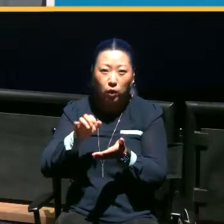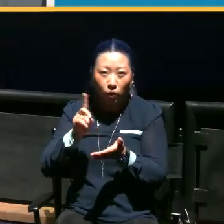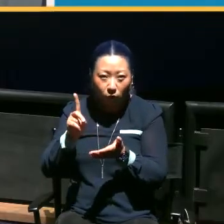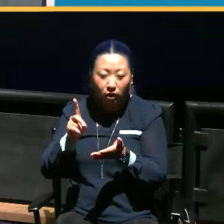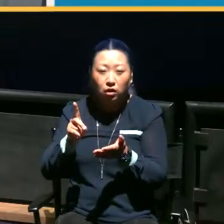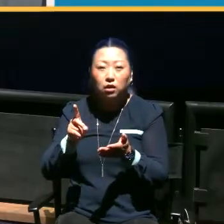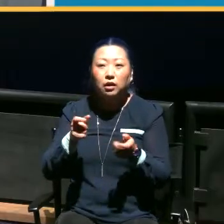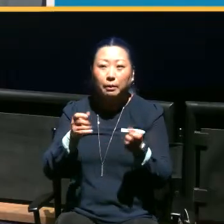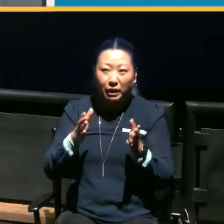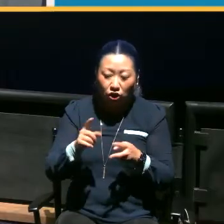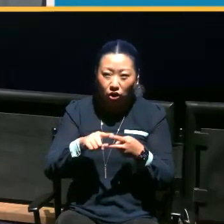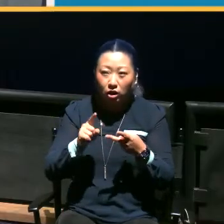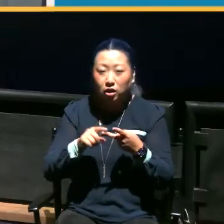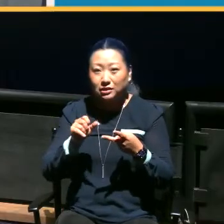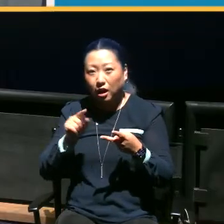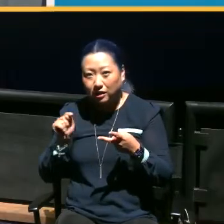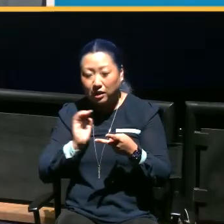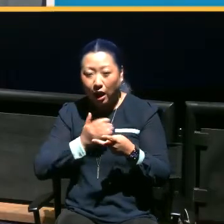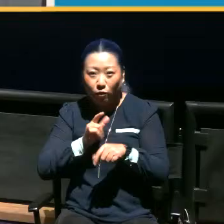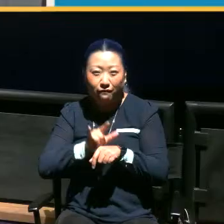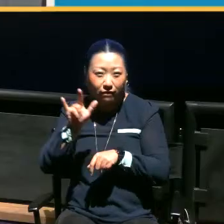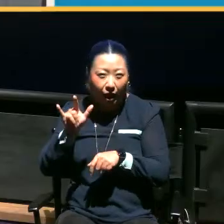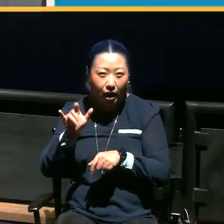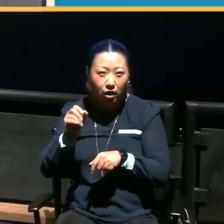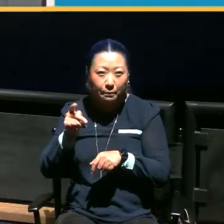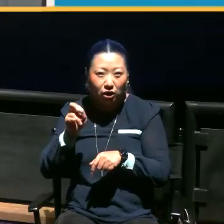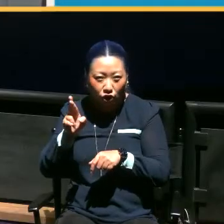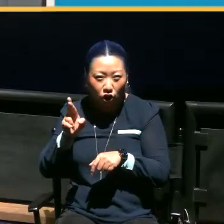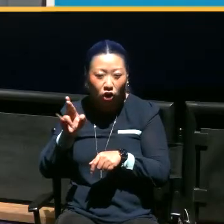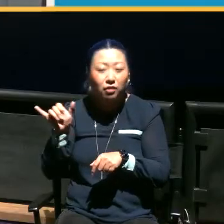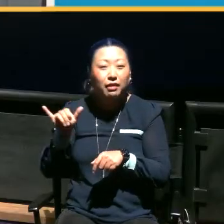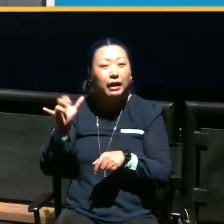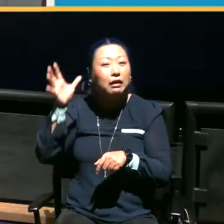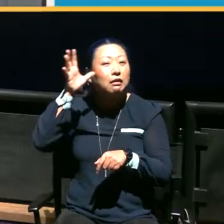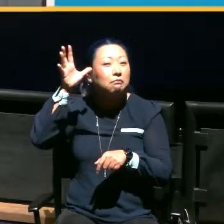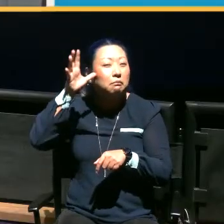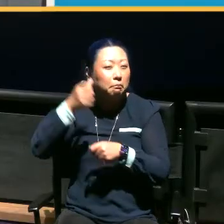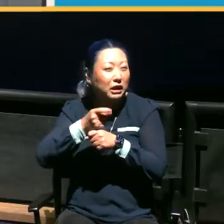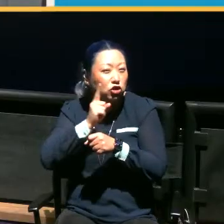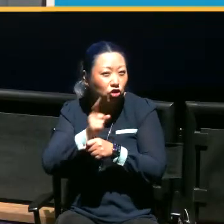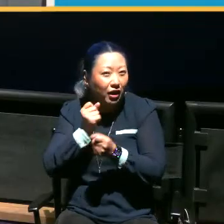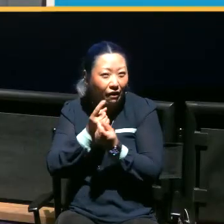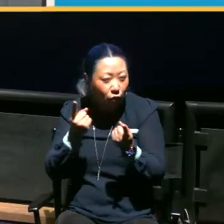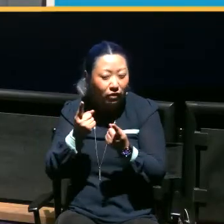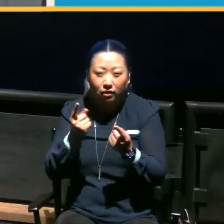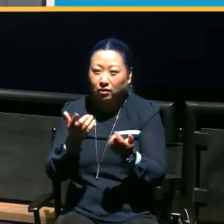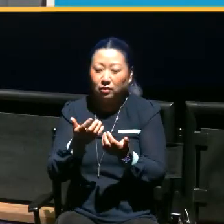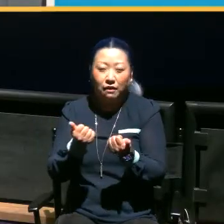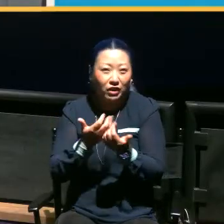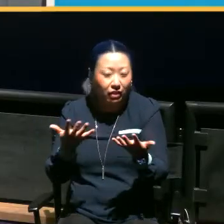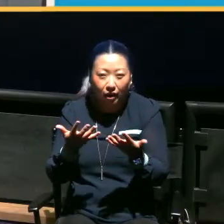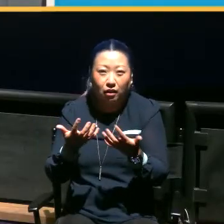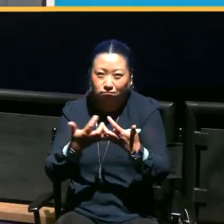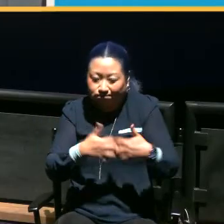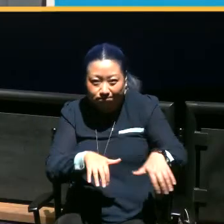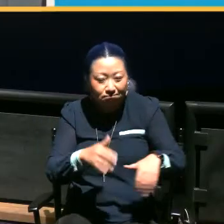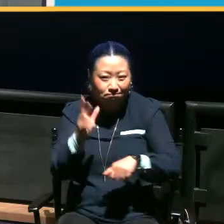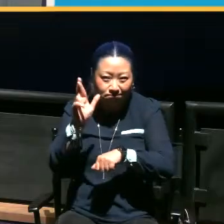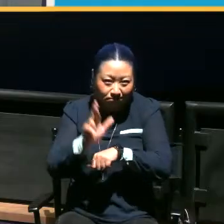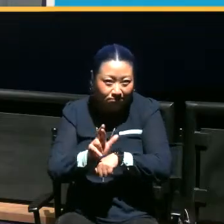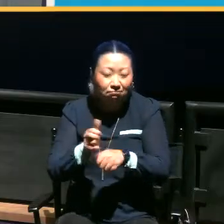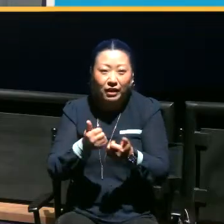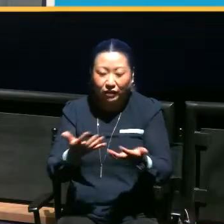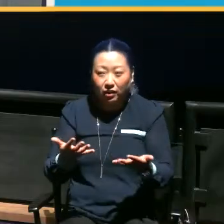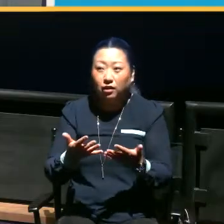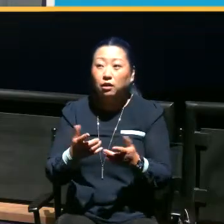our flight commander, taking care of the shuttle systems, kind of like Papa Bear, making sure everything went well, landing the space shuttle, incredible stuff. So, but